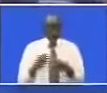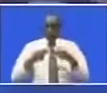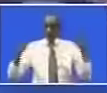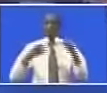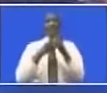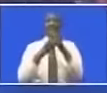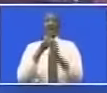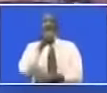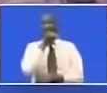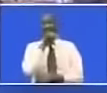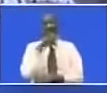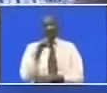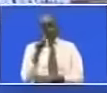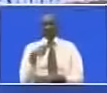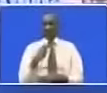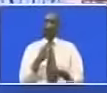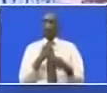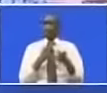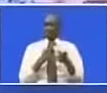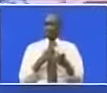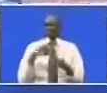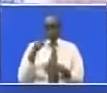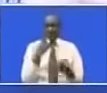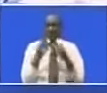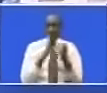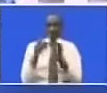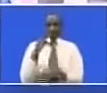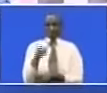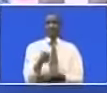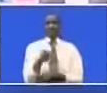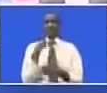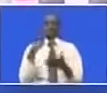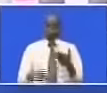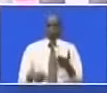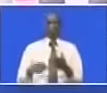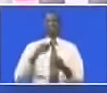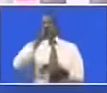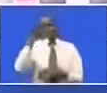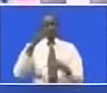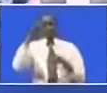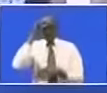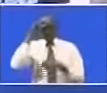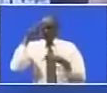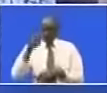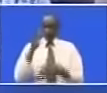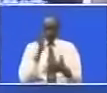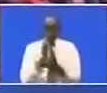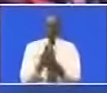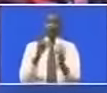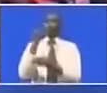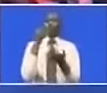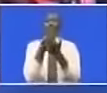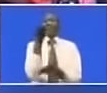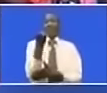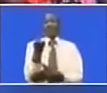Raila Odinga, who has been in a war of words, latched onto the revelation, saying that the Jubilee government was in fact trading with the